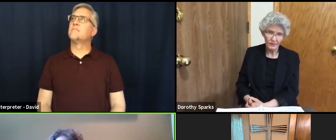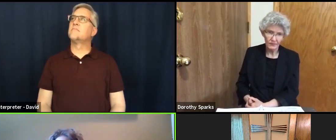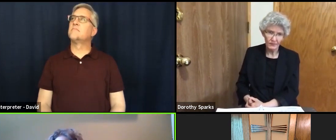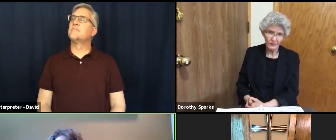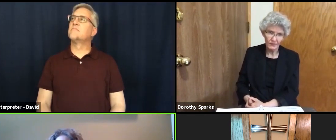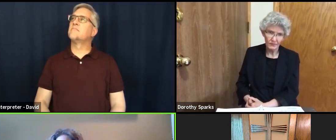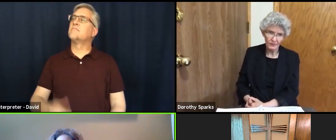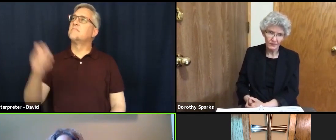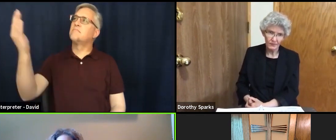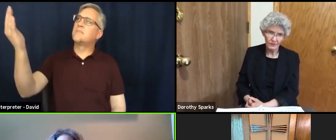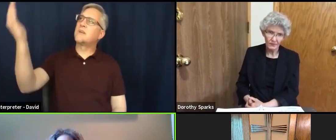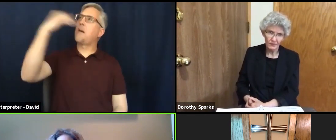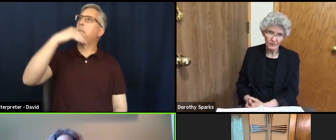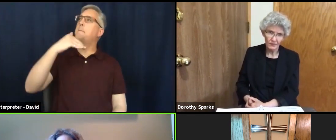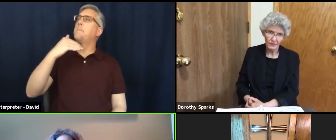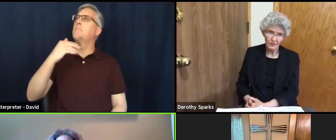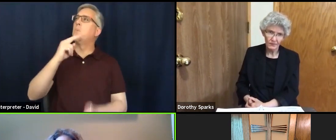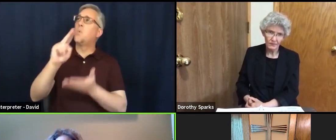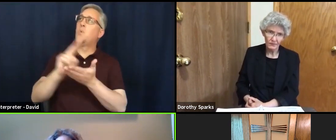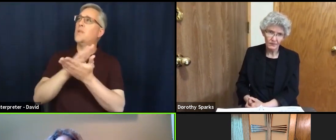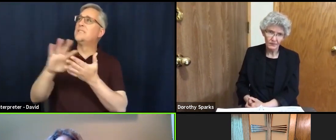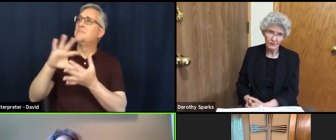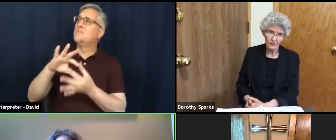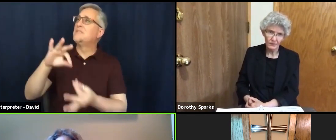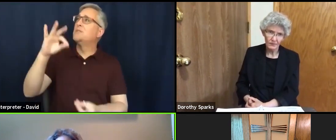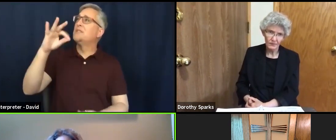Come, Holy Spirit,